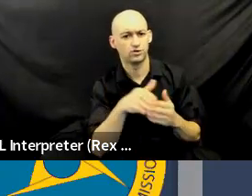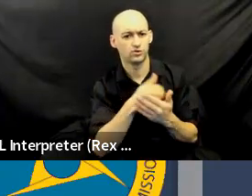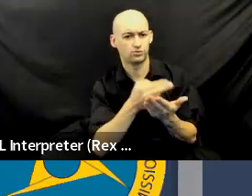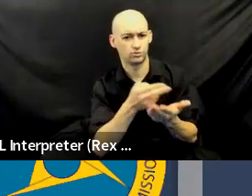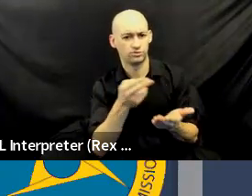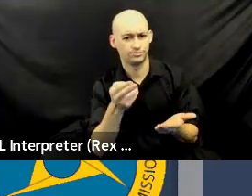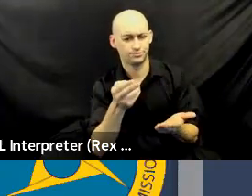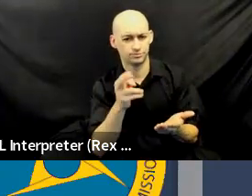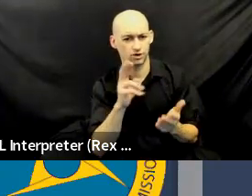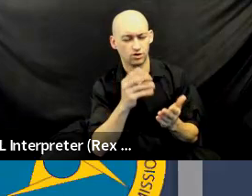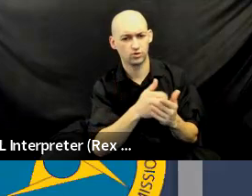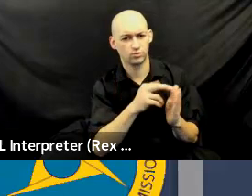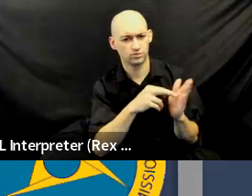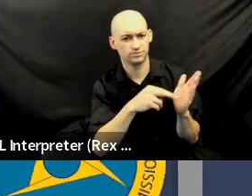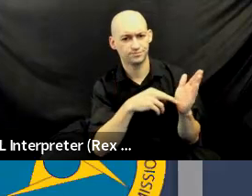provide staffing updates.